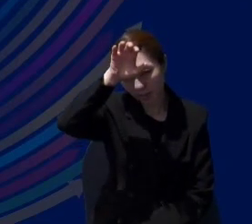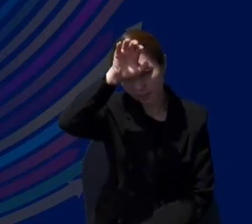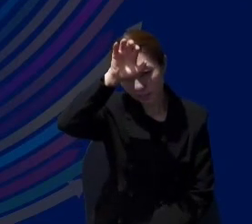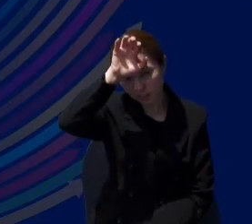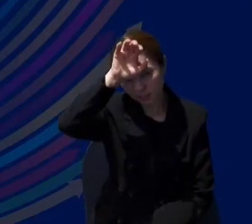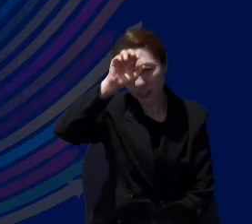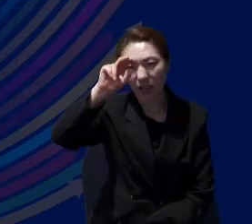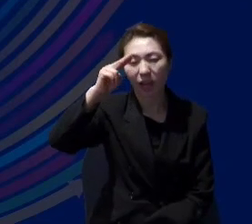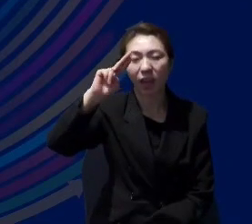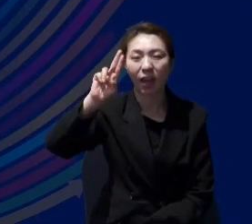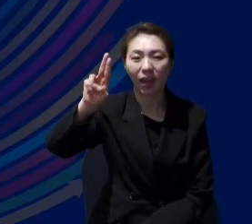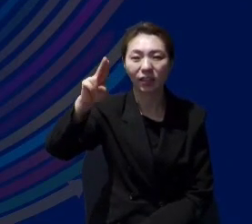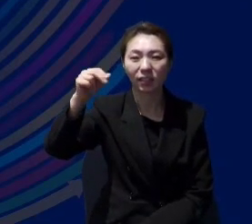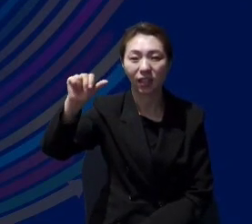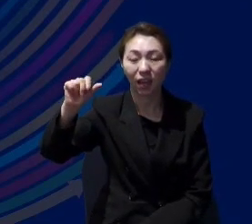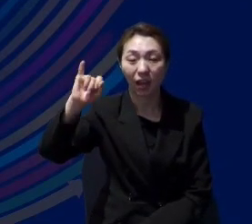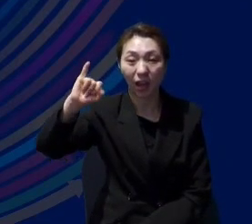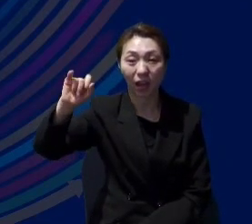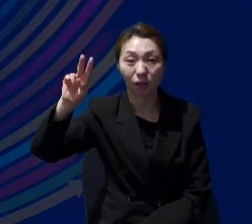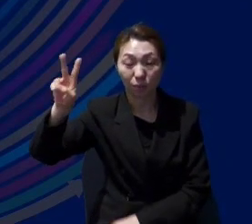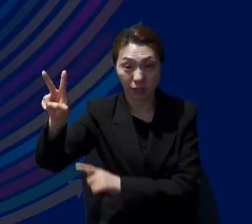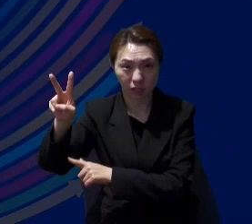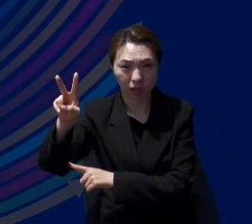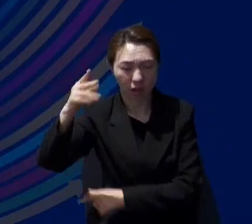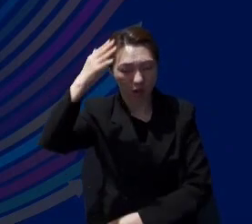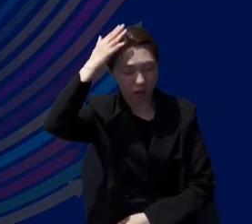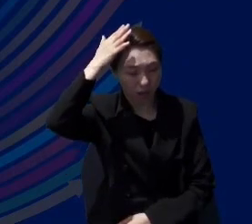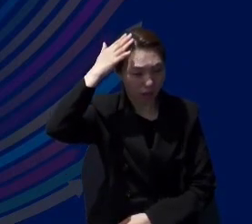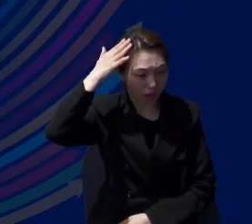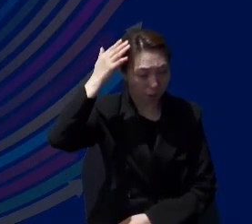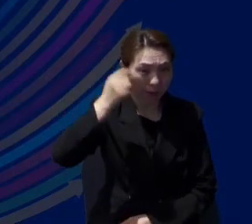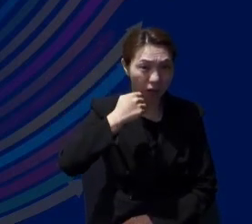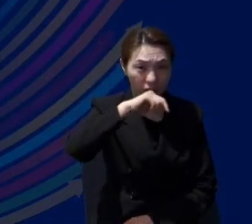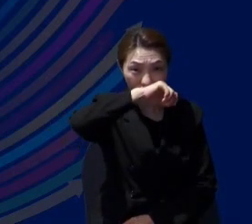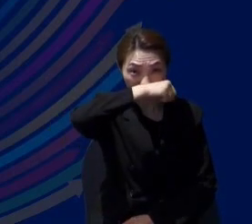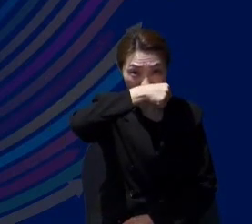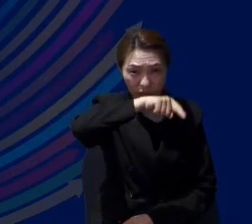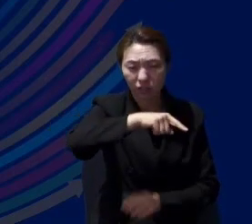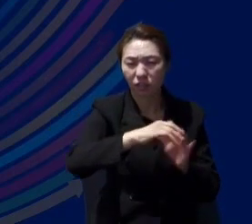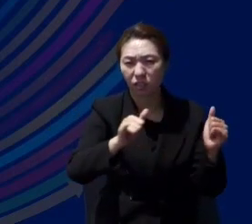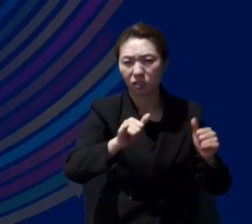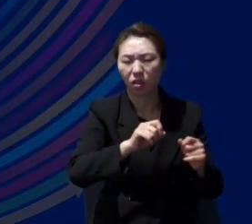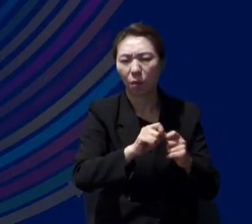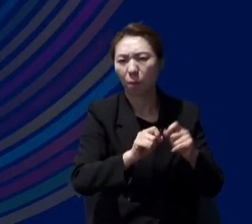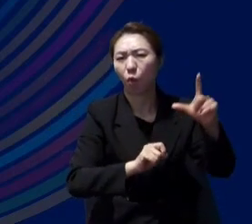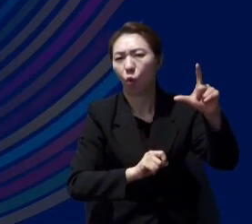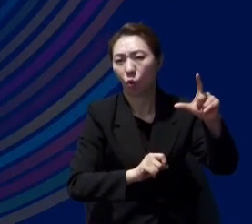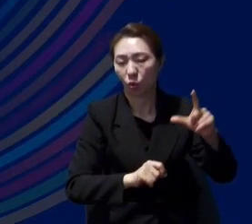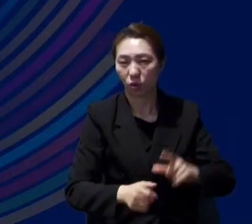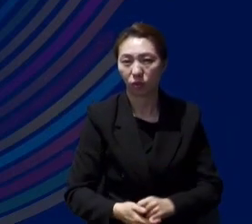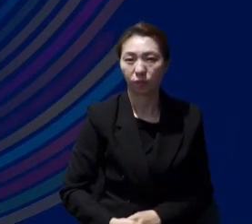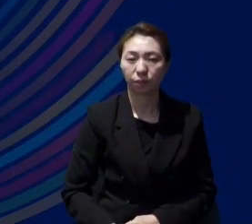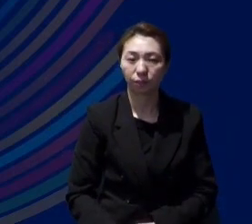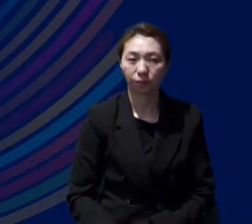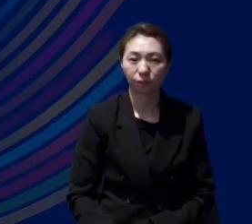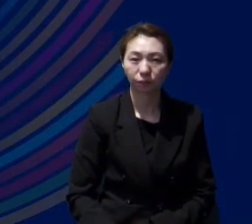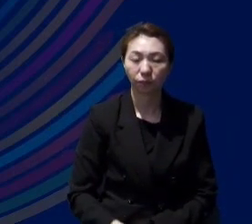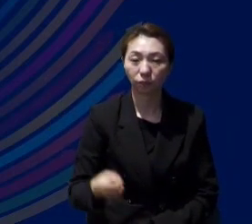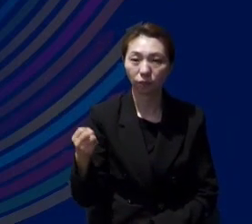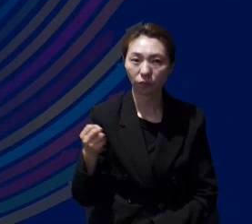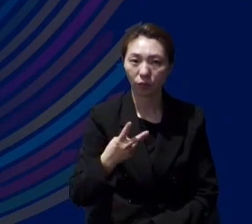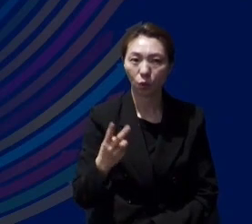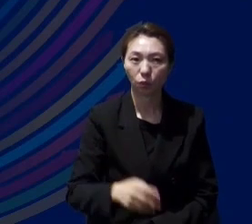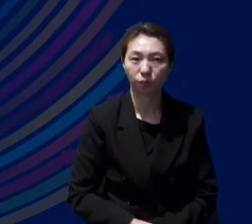population. And you can see something similar for the AIN population, for example, for digestive diseases as well as for transport